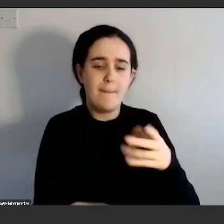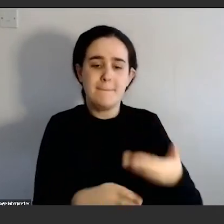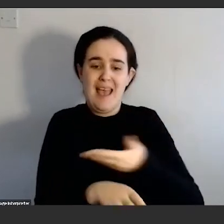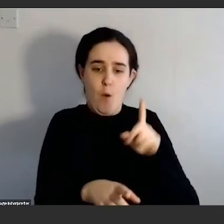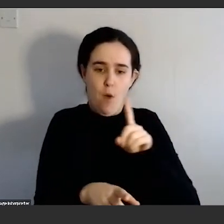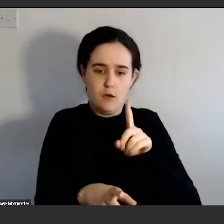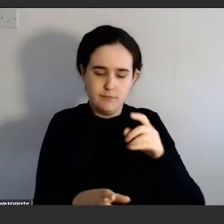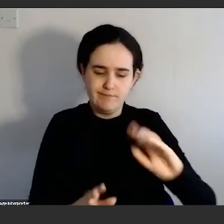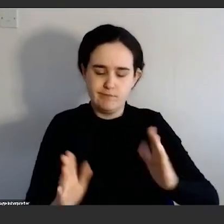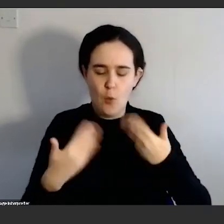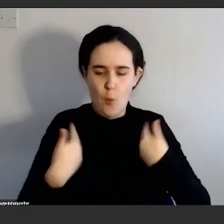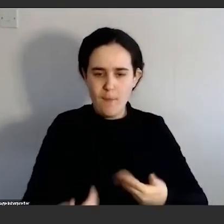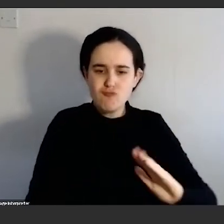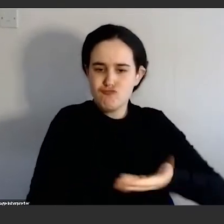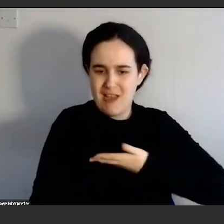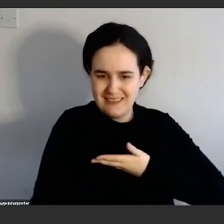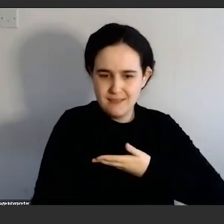am absolutely convinced of that.